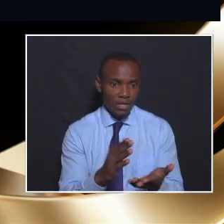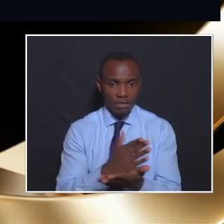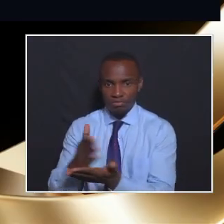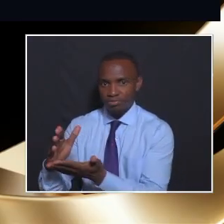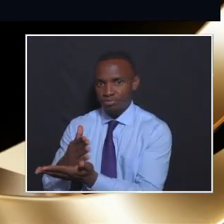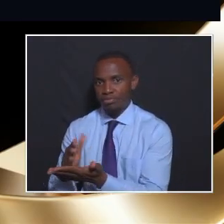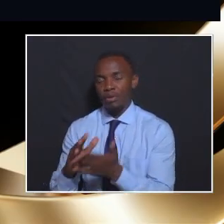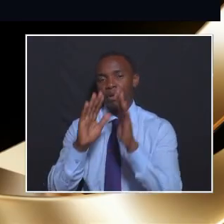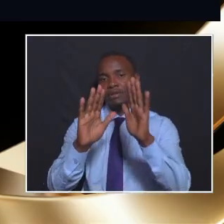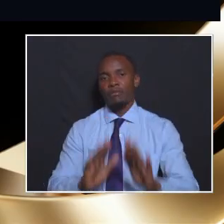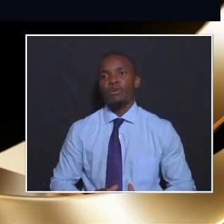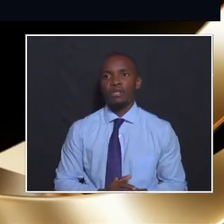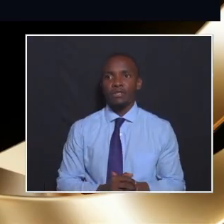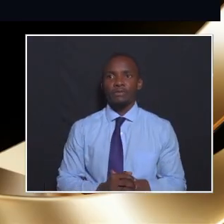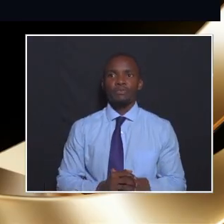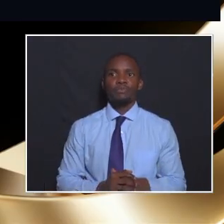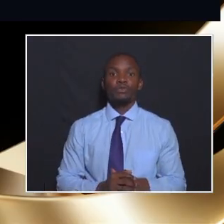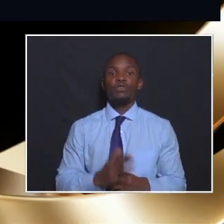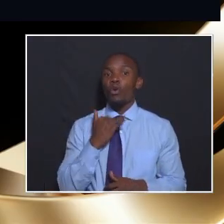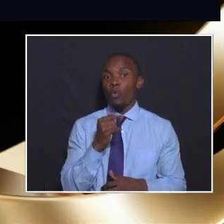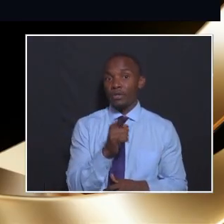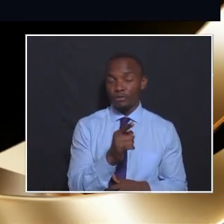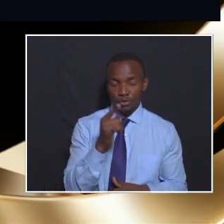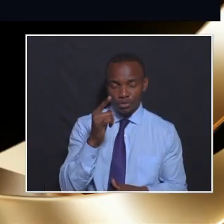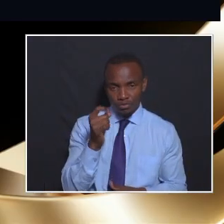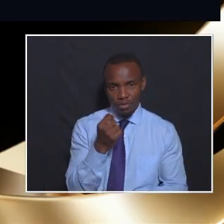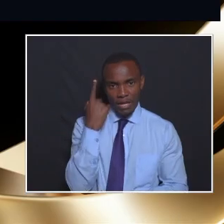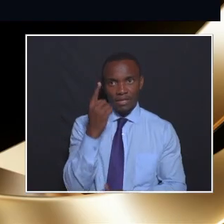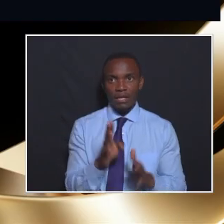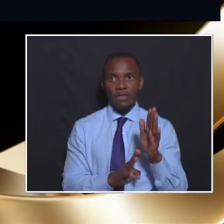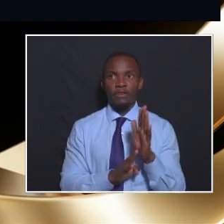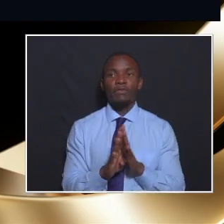crucial. So I wanted to take you guys through this development, and